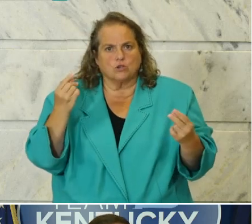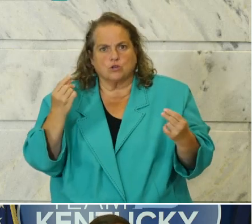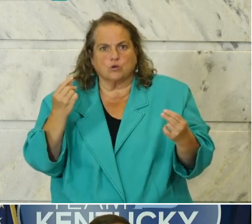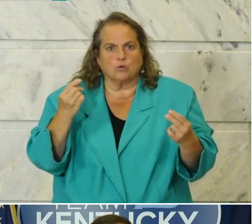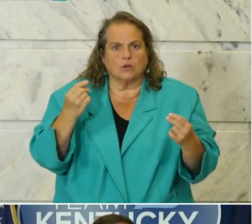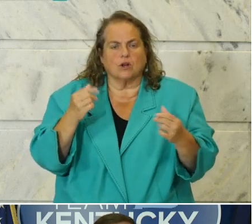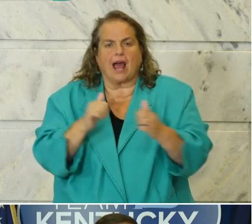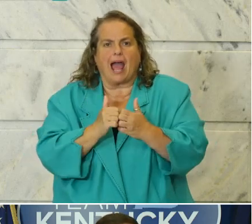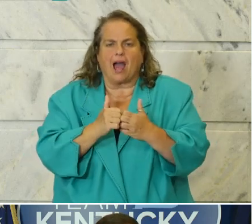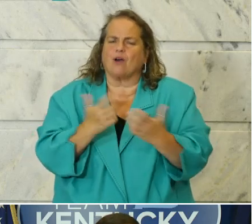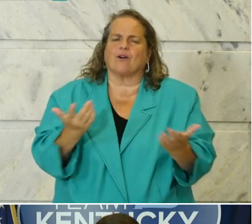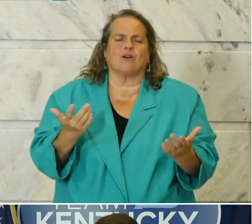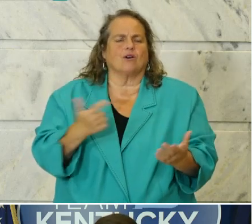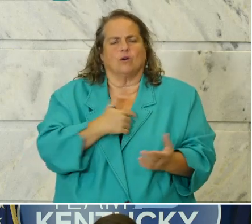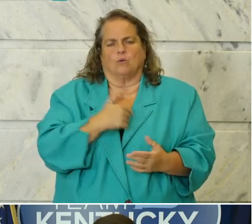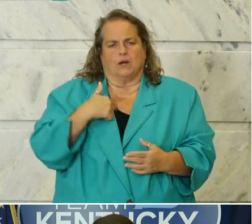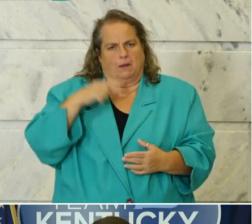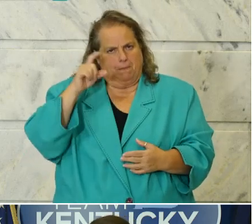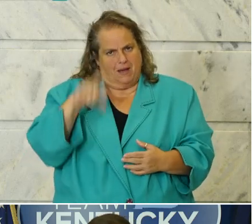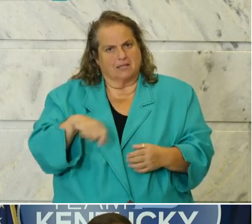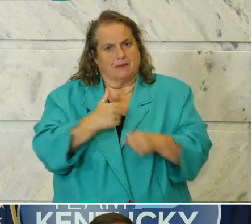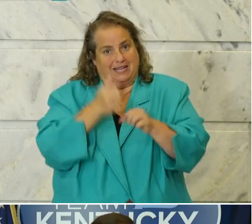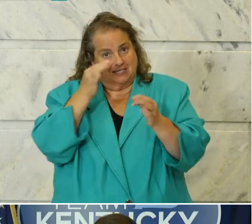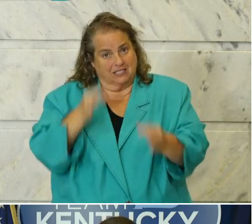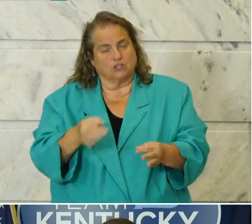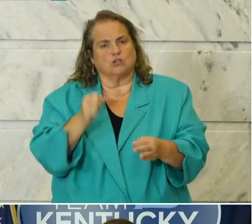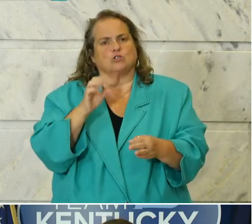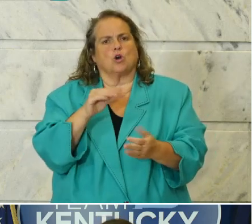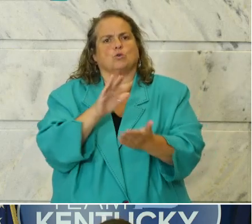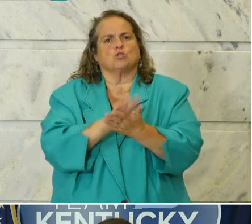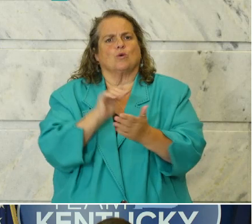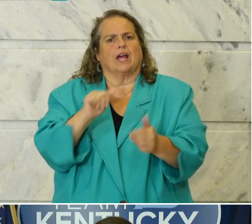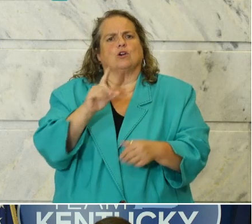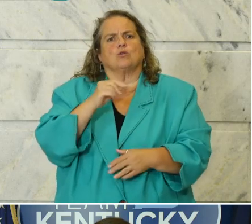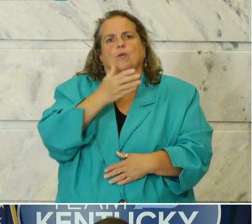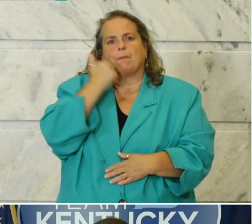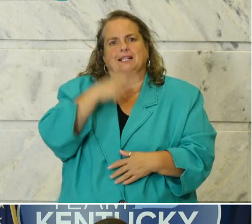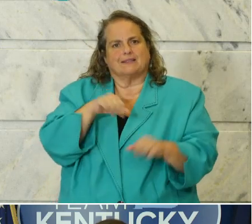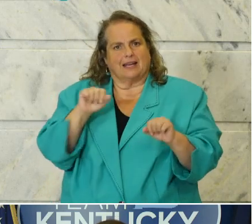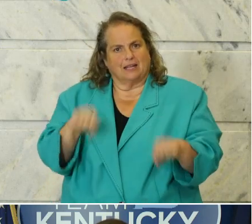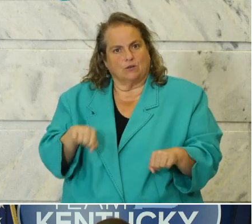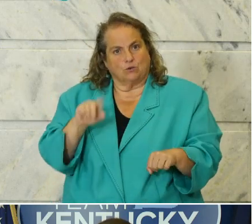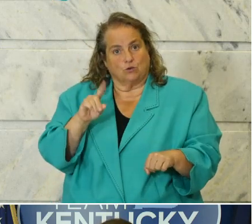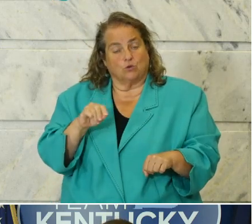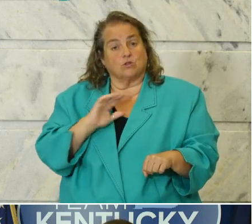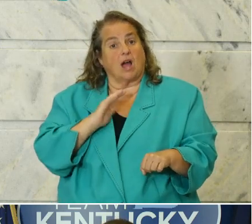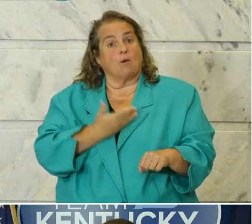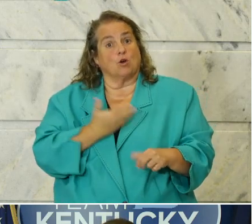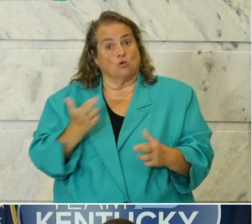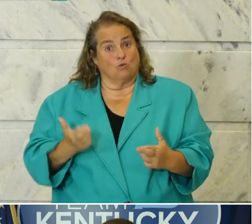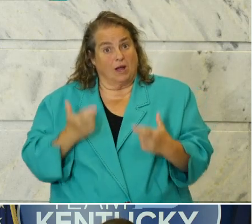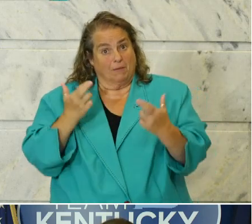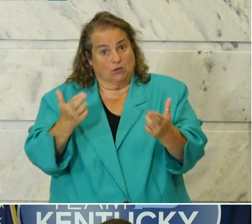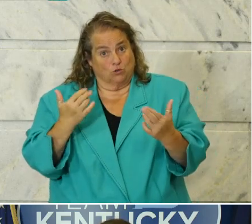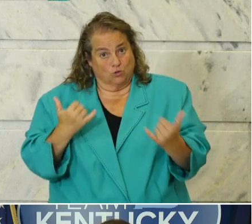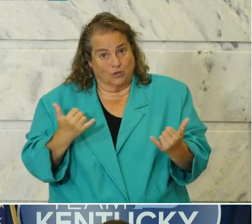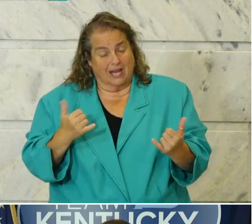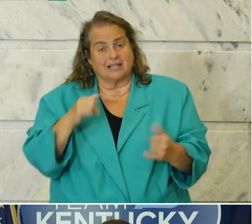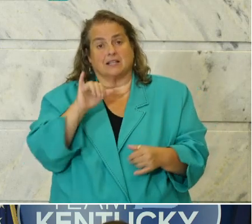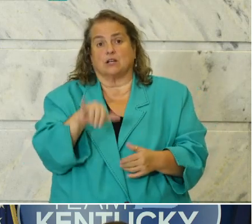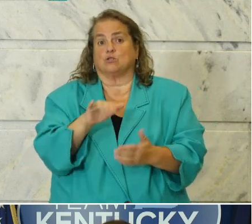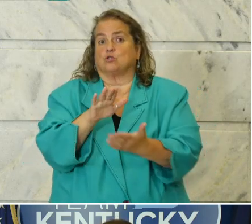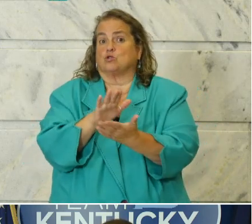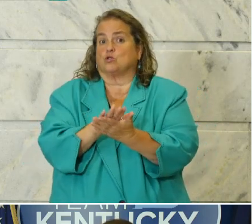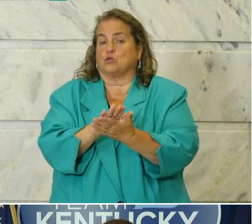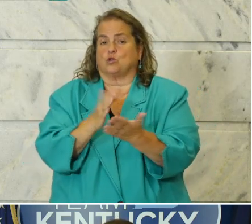best they can to educate our kids, even if it's remotely during that period. So our recommendation today is that